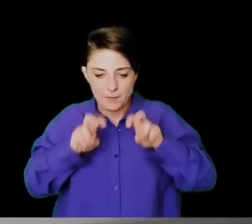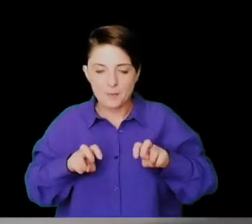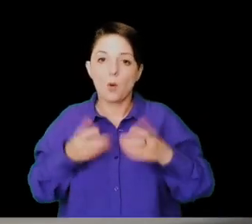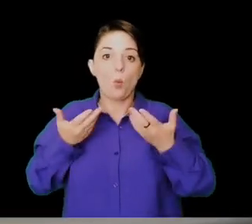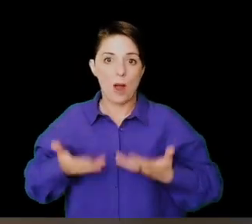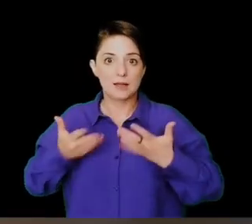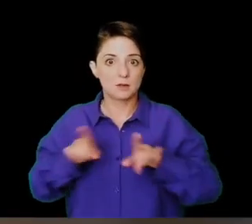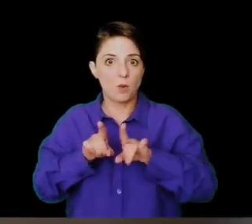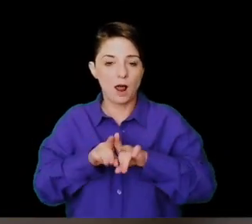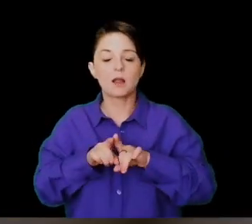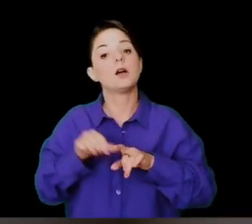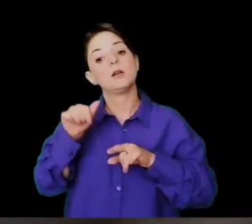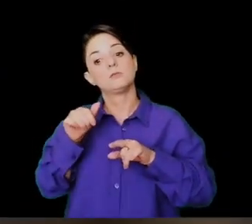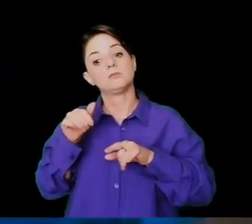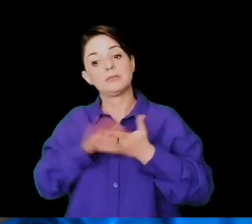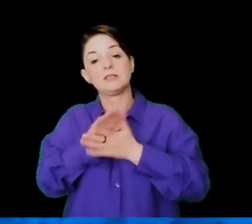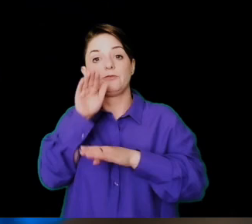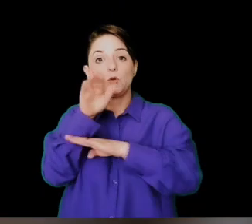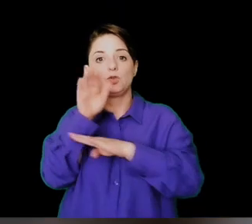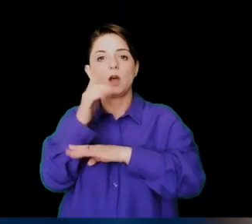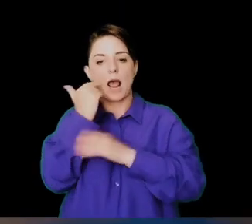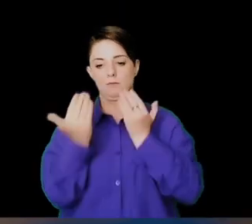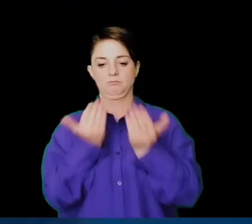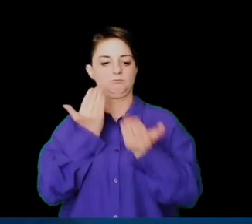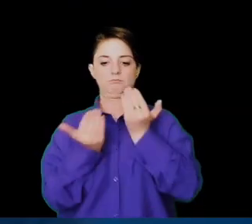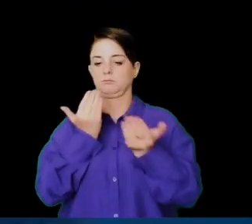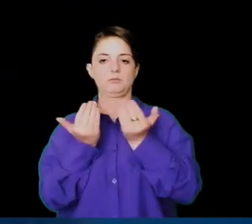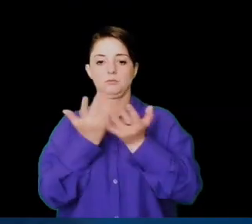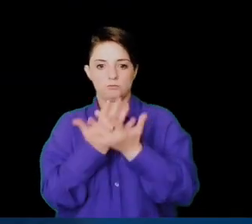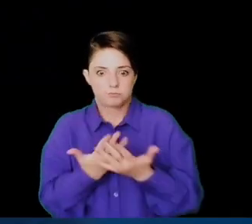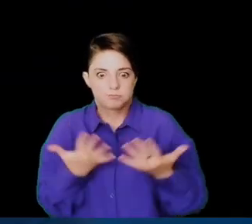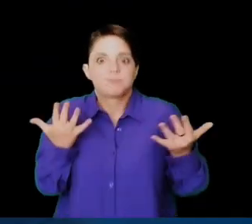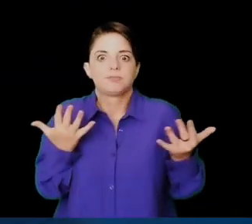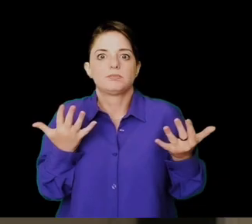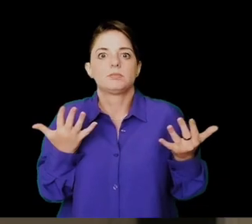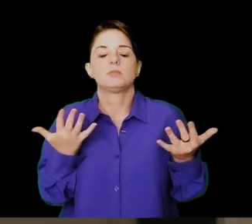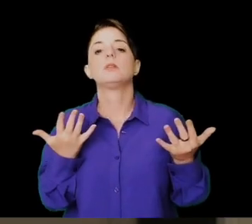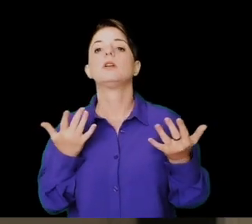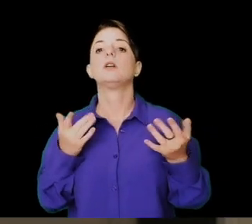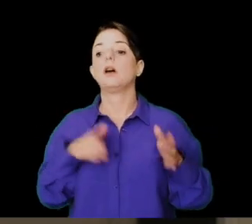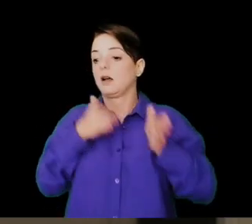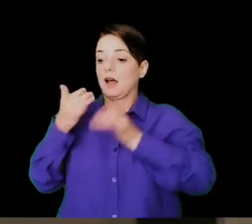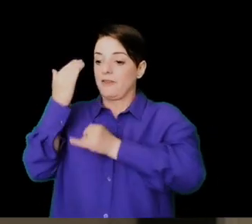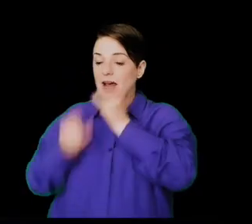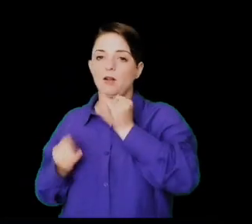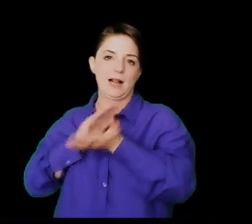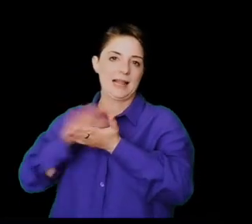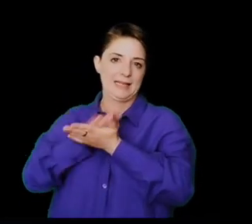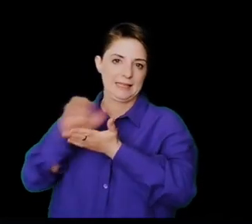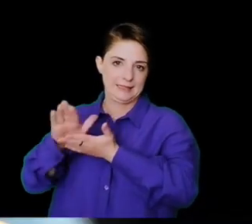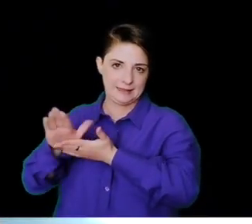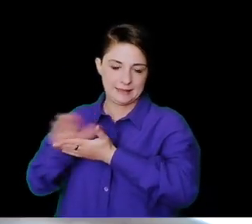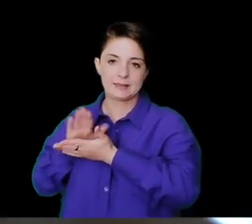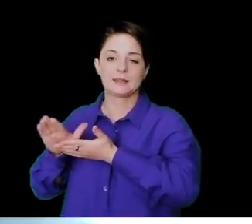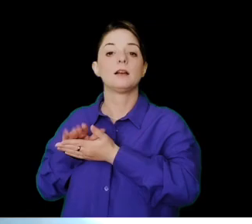so taking a few different measurements and their weights so that we know in the future how well they're doing, how well they're surviving and how well they're growing. Our final stage is to go